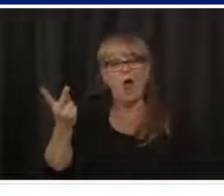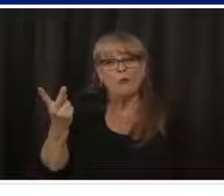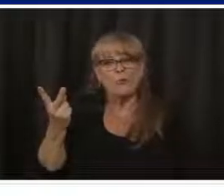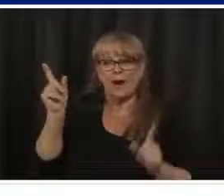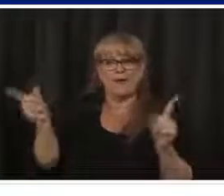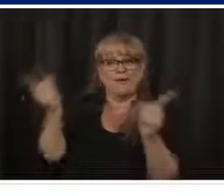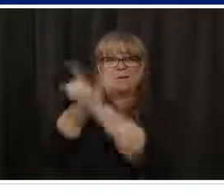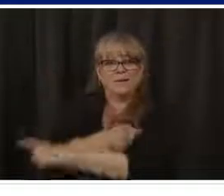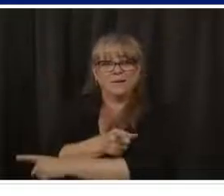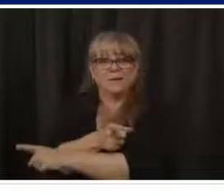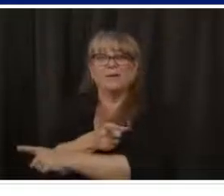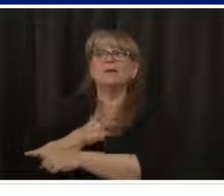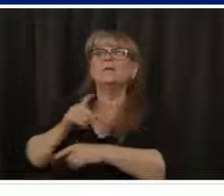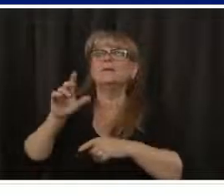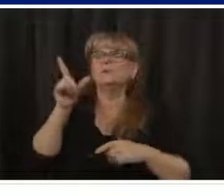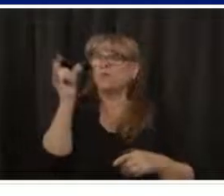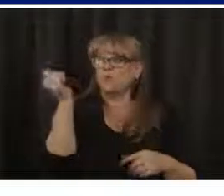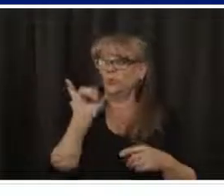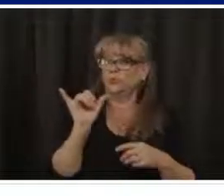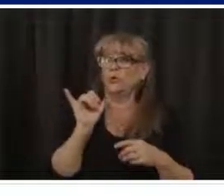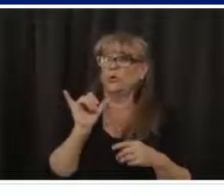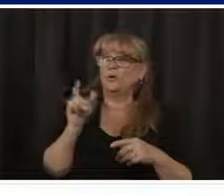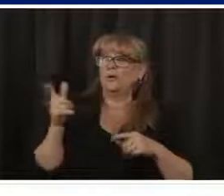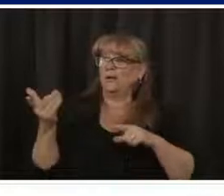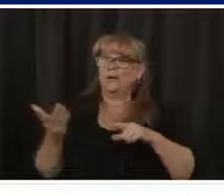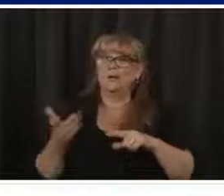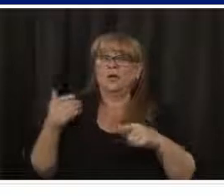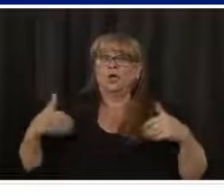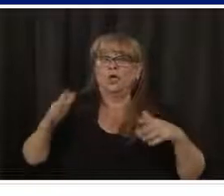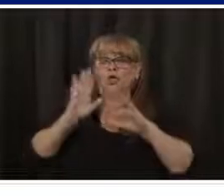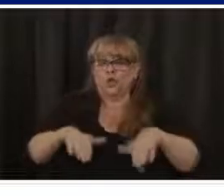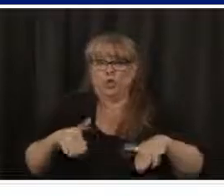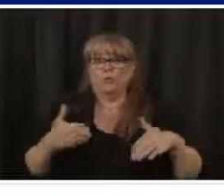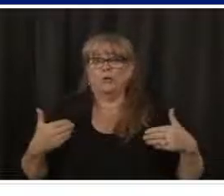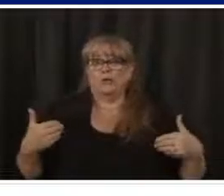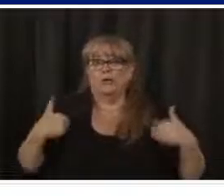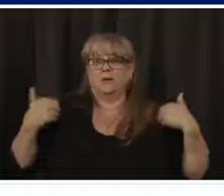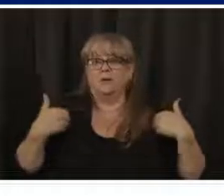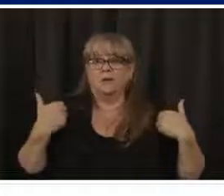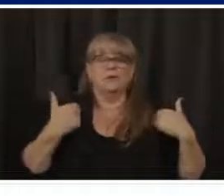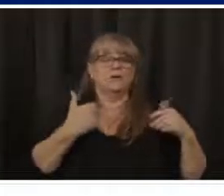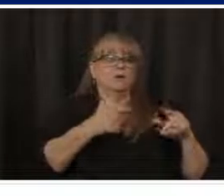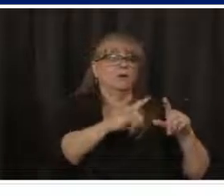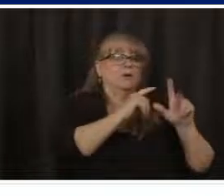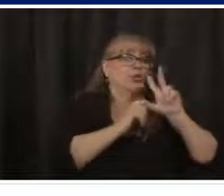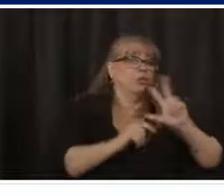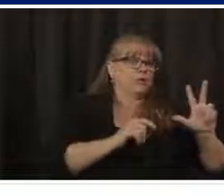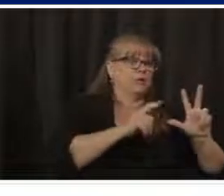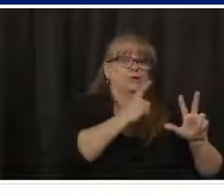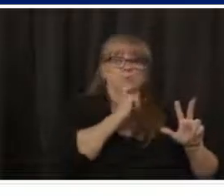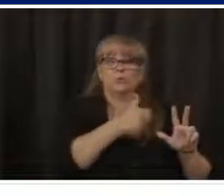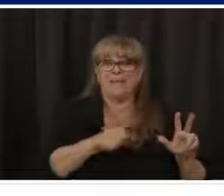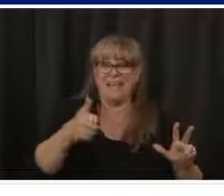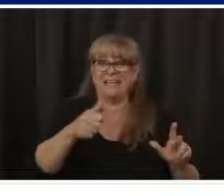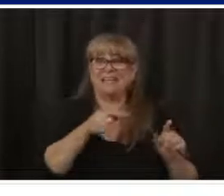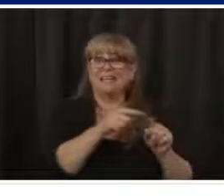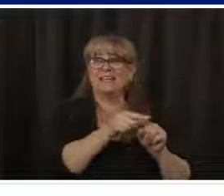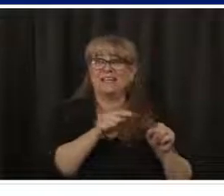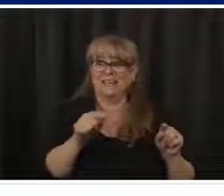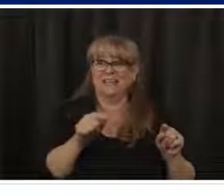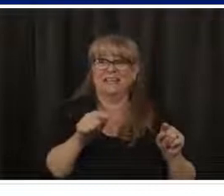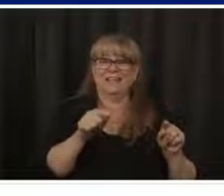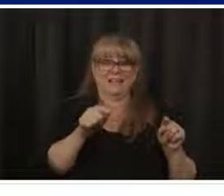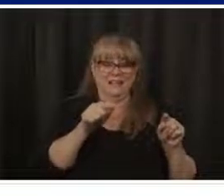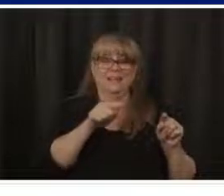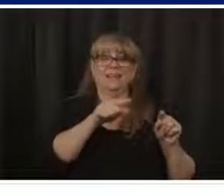also seeing an increase in those younger children, those in that 3 to 10-year-old age group. It's not as dramatic of an increase, not as steep, but